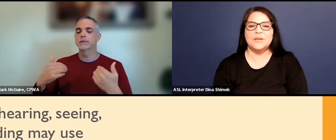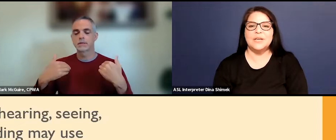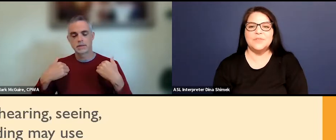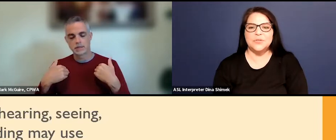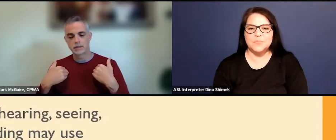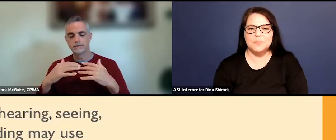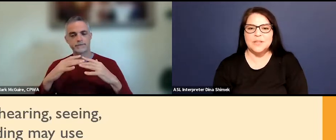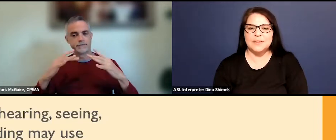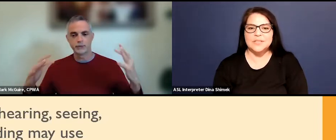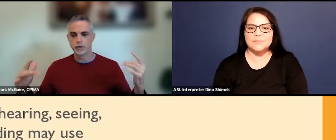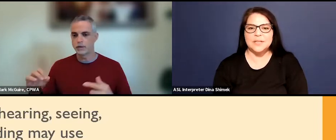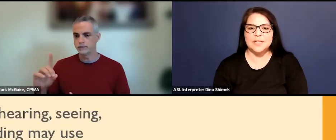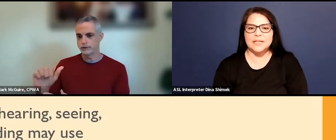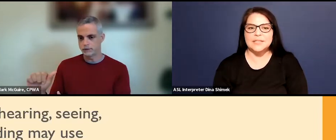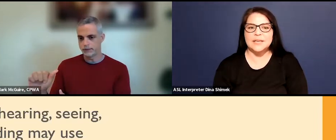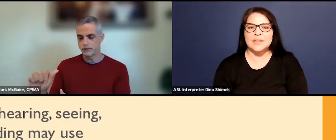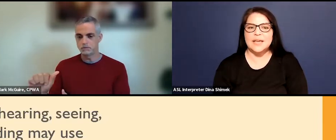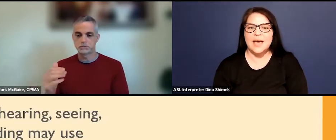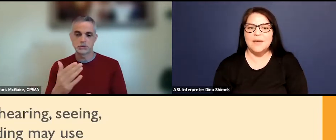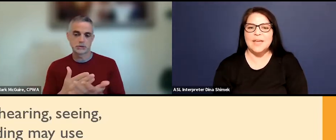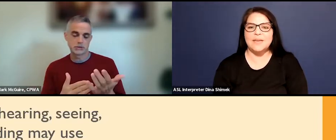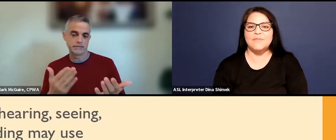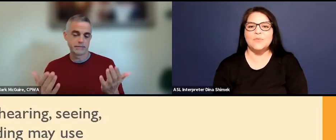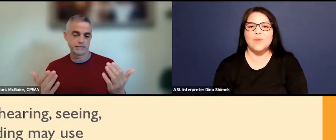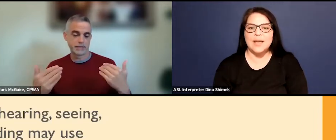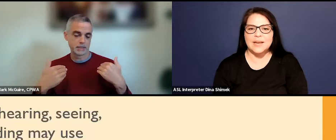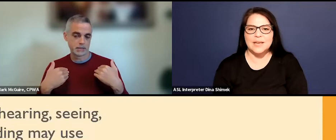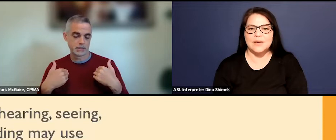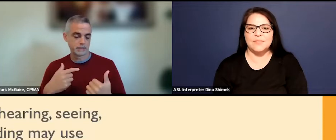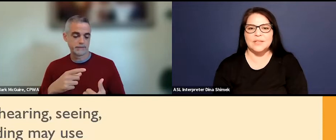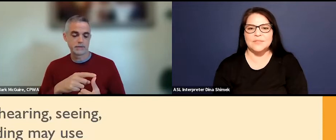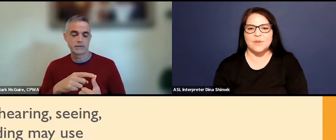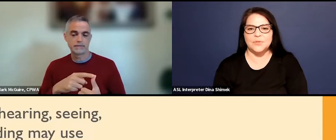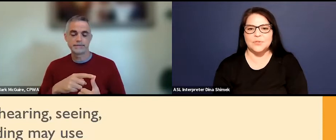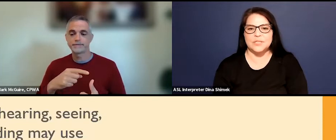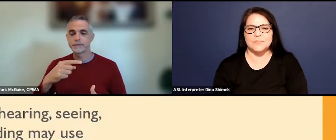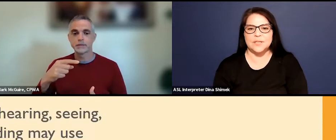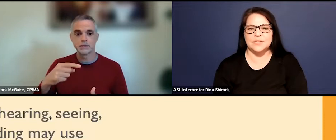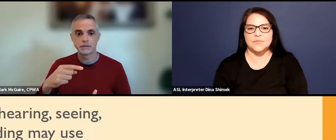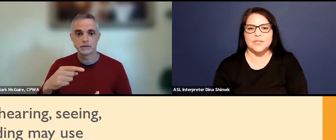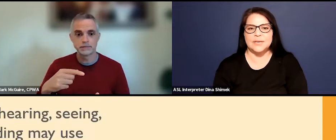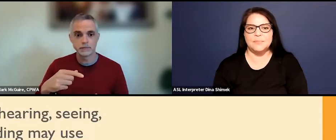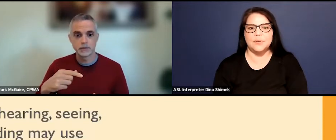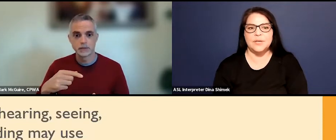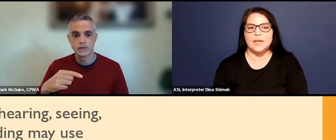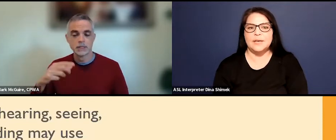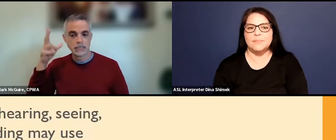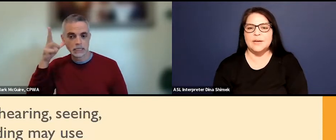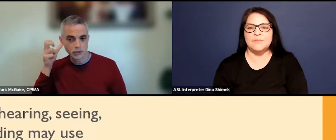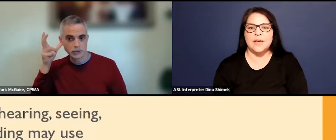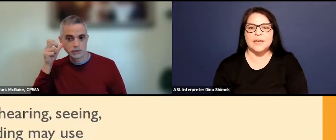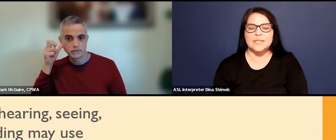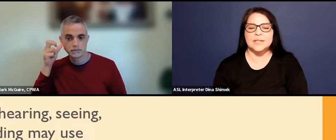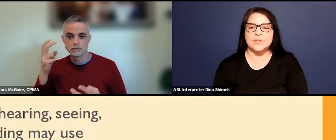So individuals, people that have disabilities, they have a variety of things involved with those disabilities. For example, it